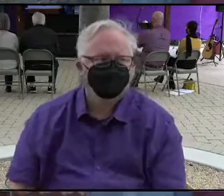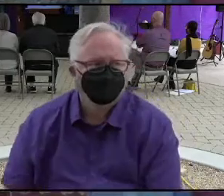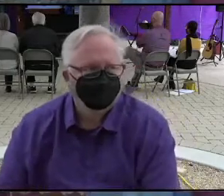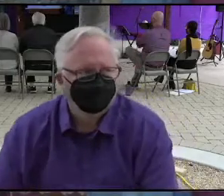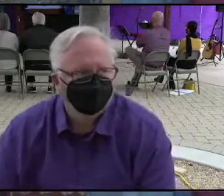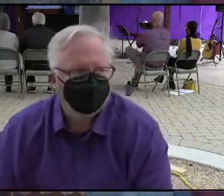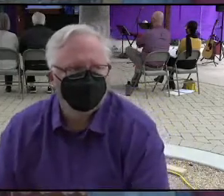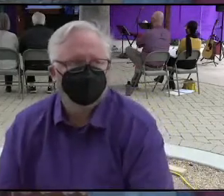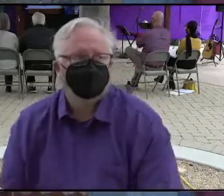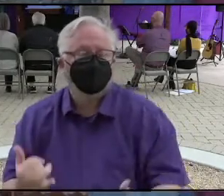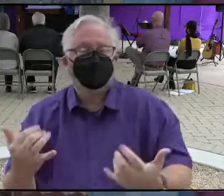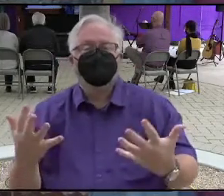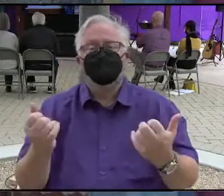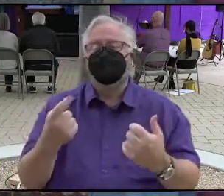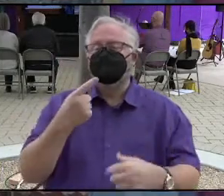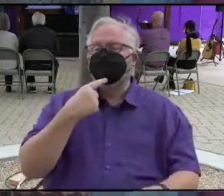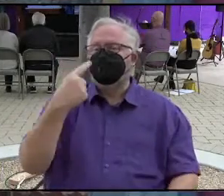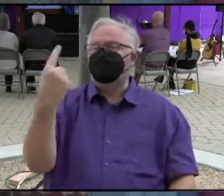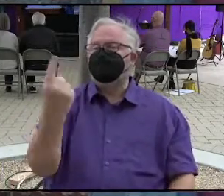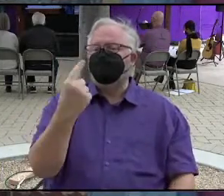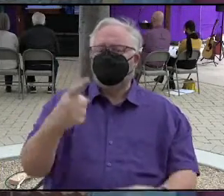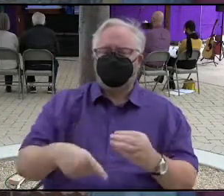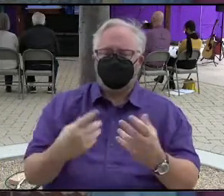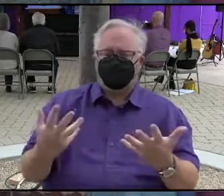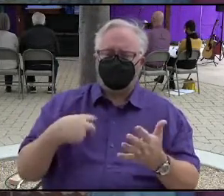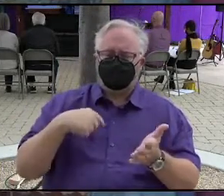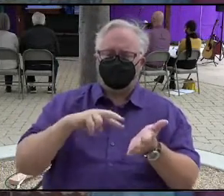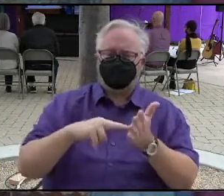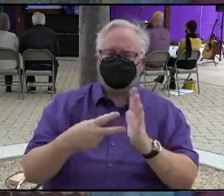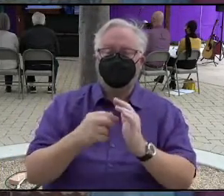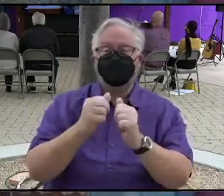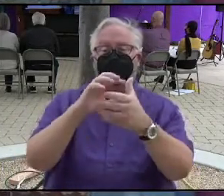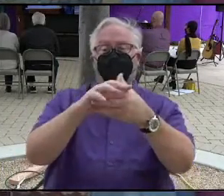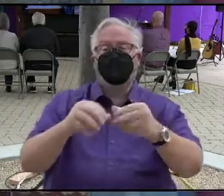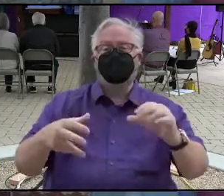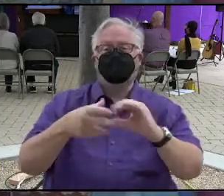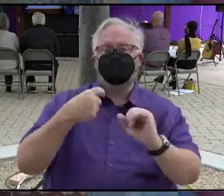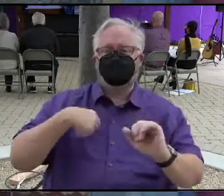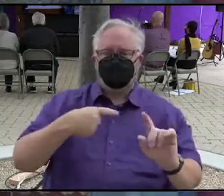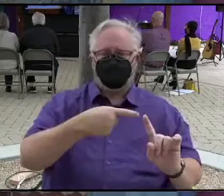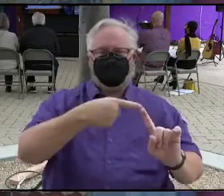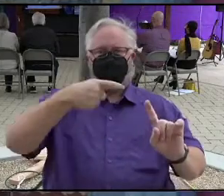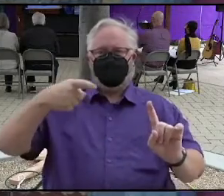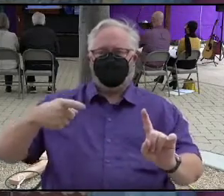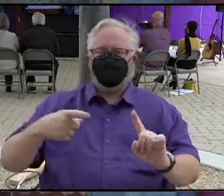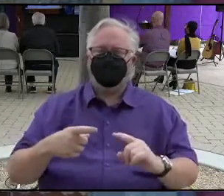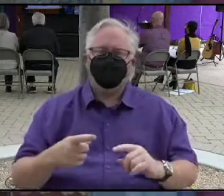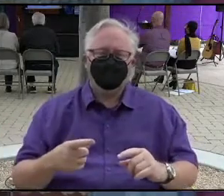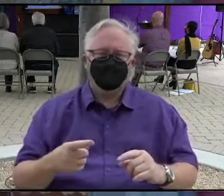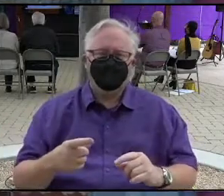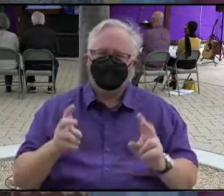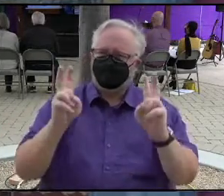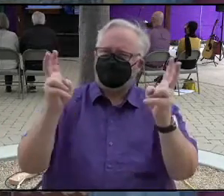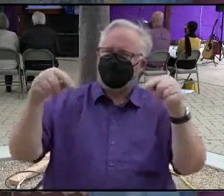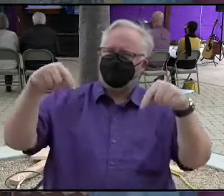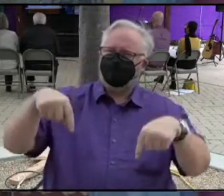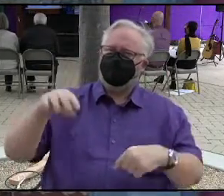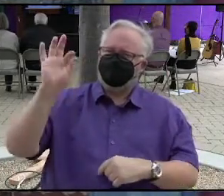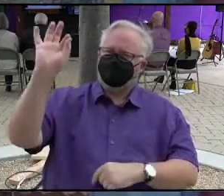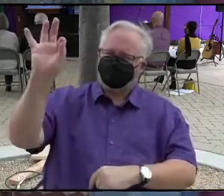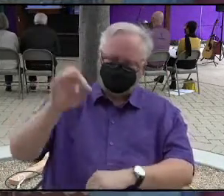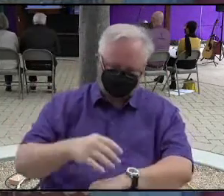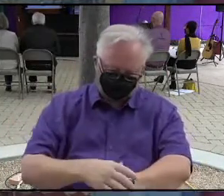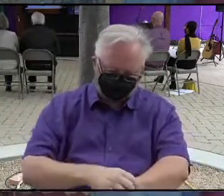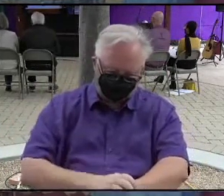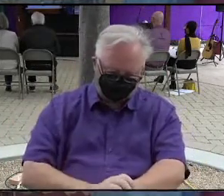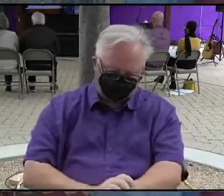Right now, I just want to say something about what I mean by the stories we come from, the title of this homily.